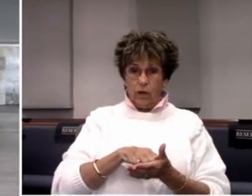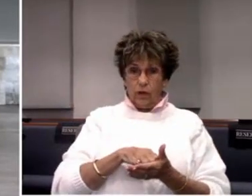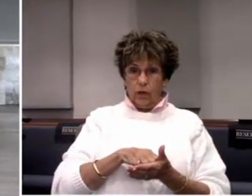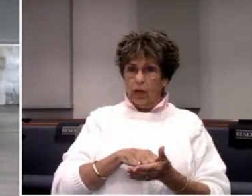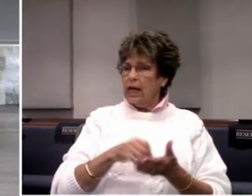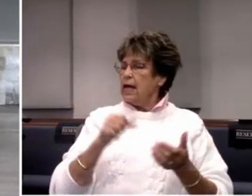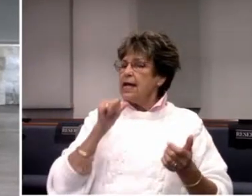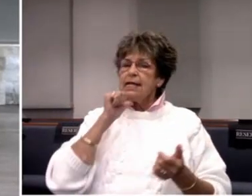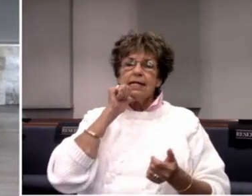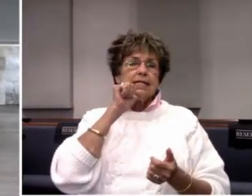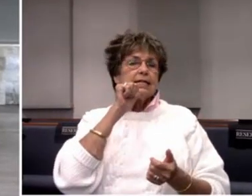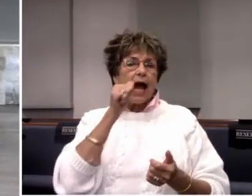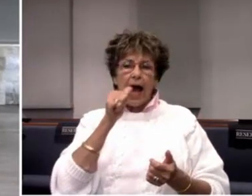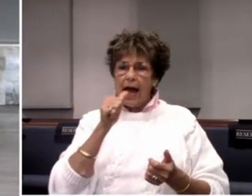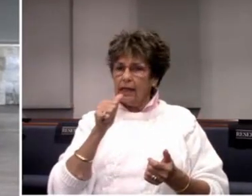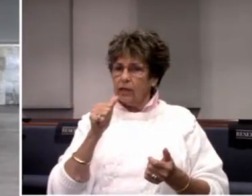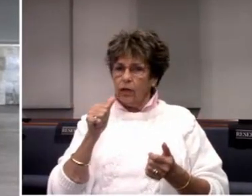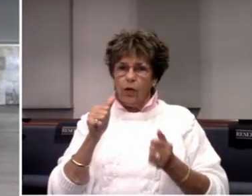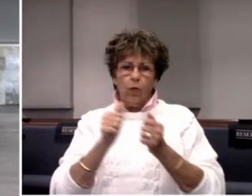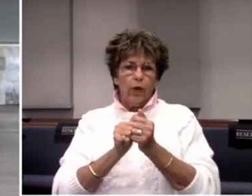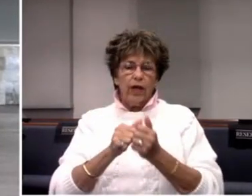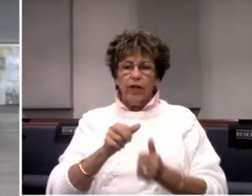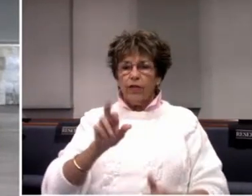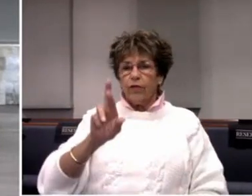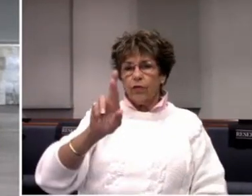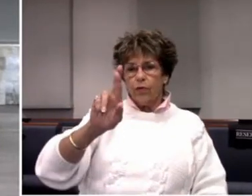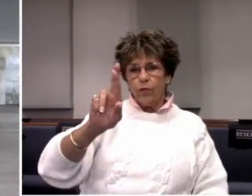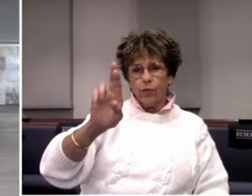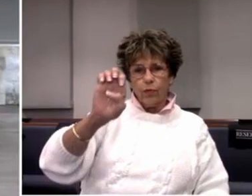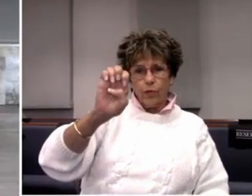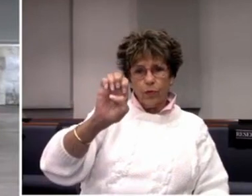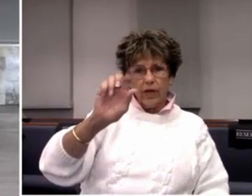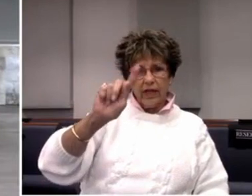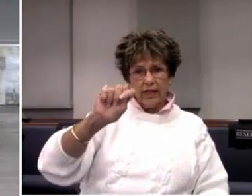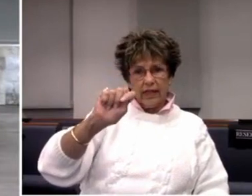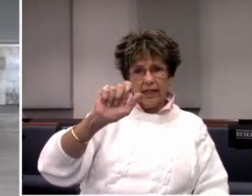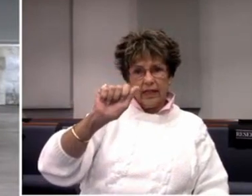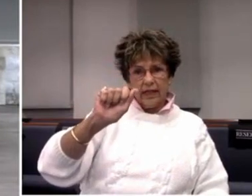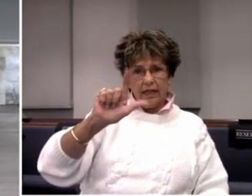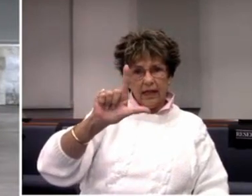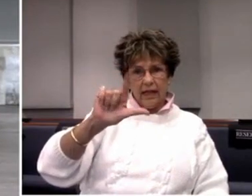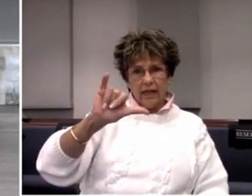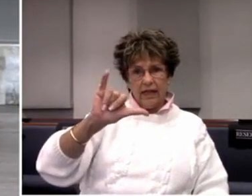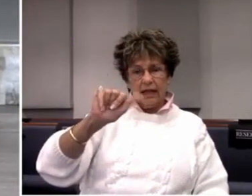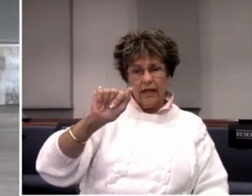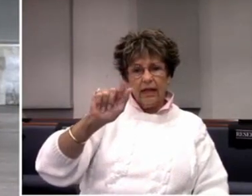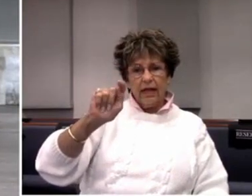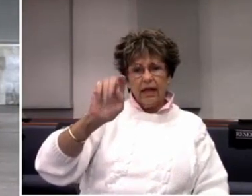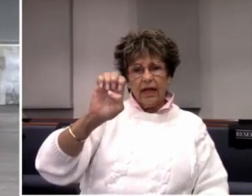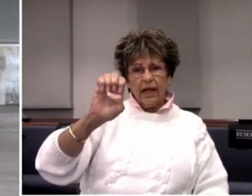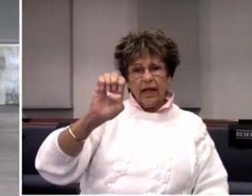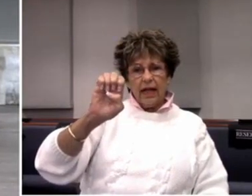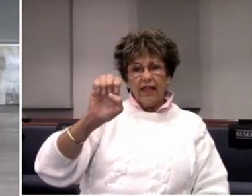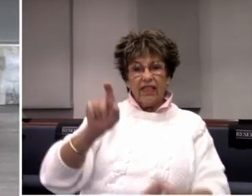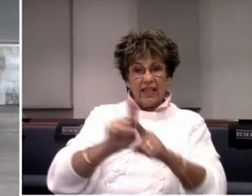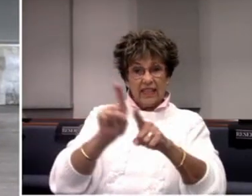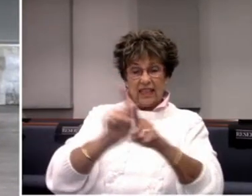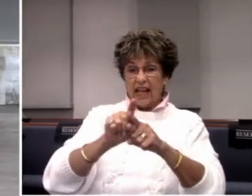retaliation. Now, to retaliate in